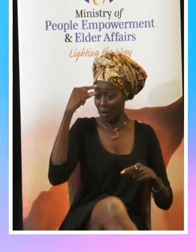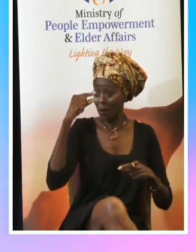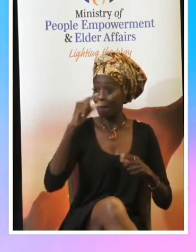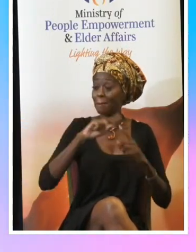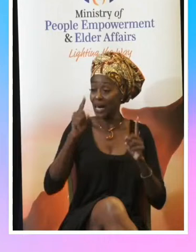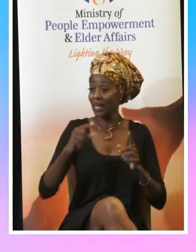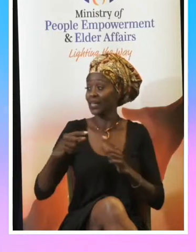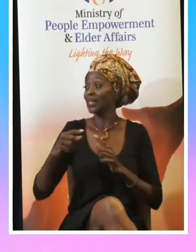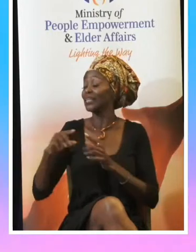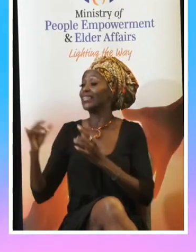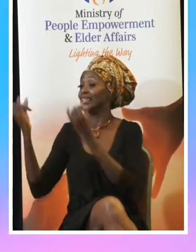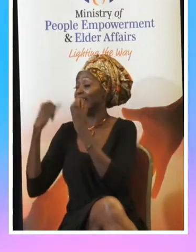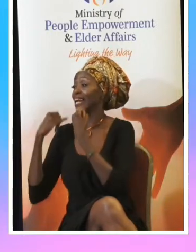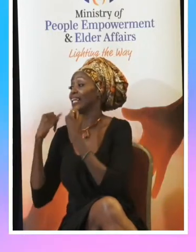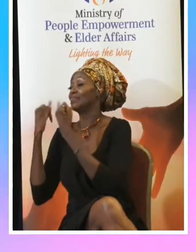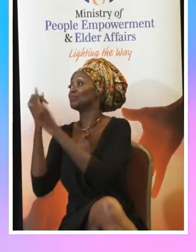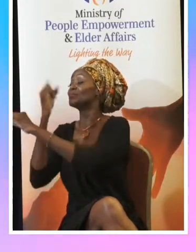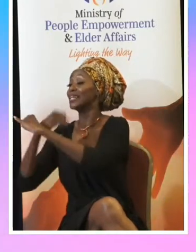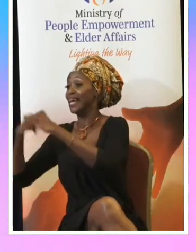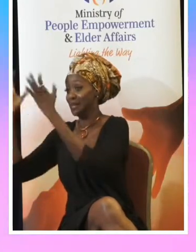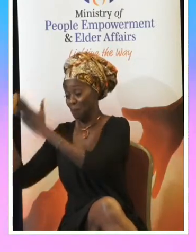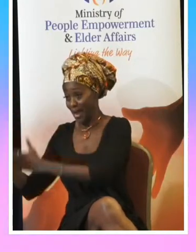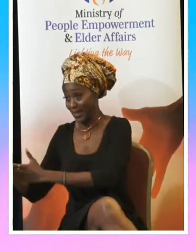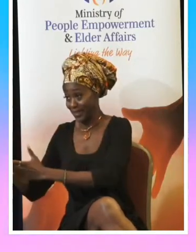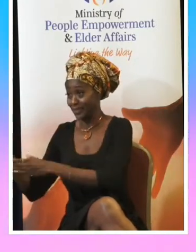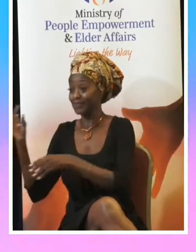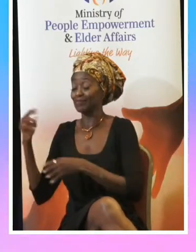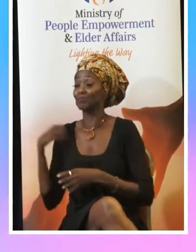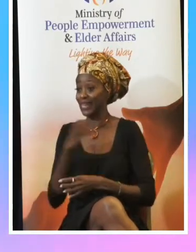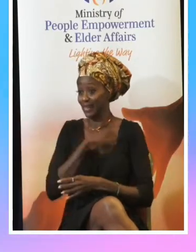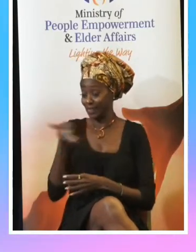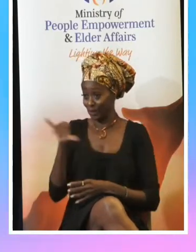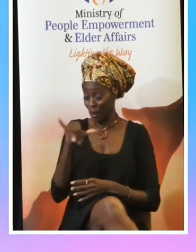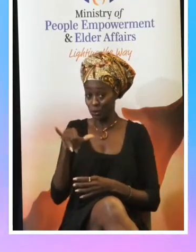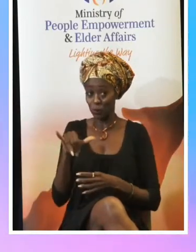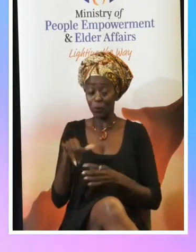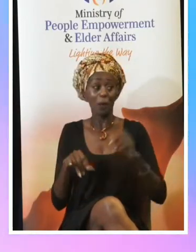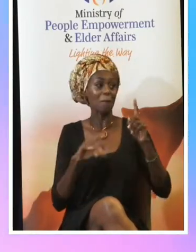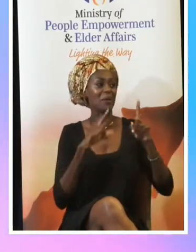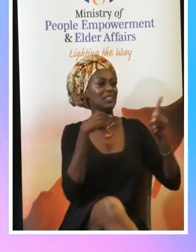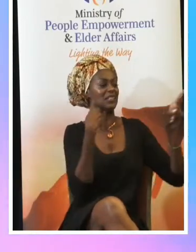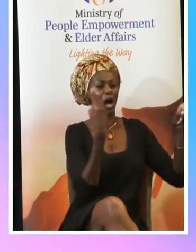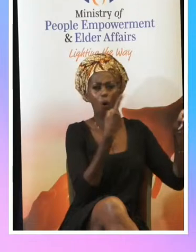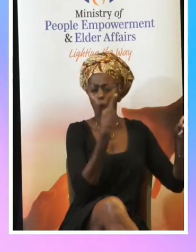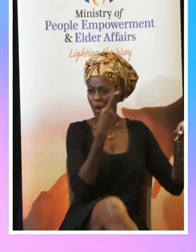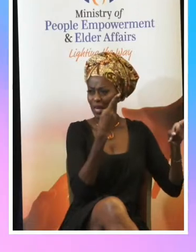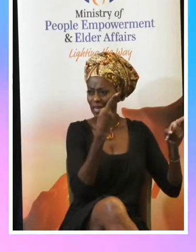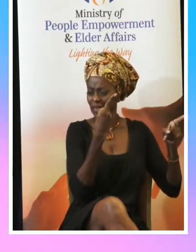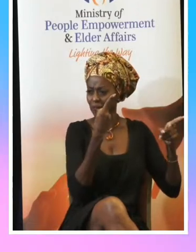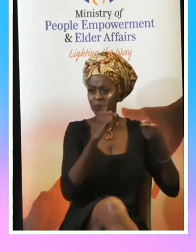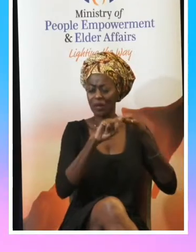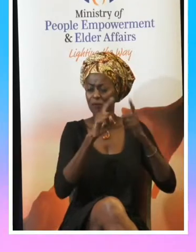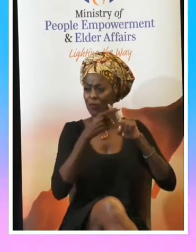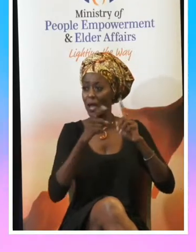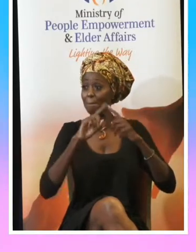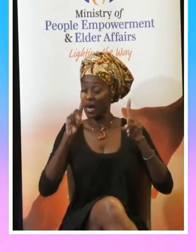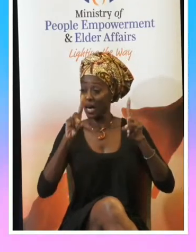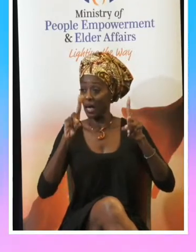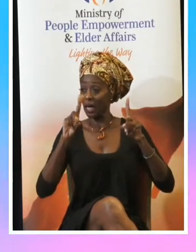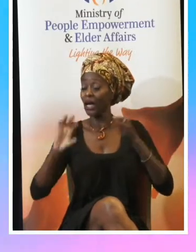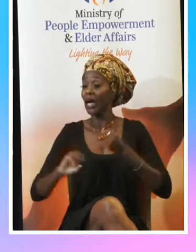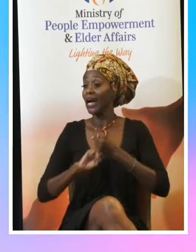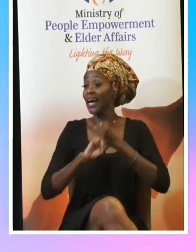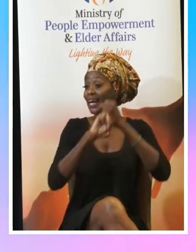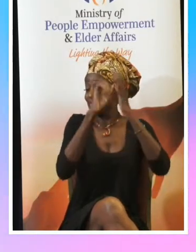colleagues, because Andrele is not just a Senate colleague, but he is a champion for persons with disabilities who has become very